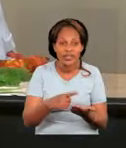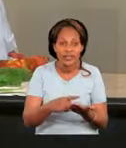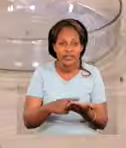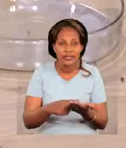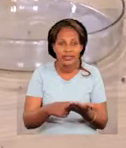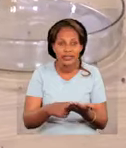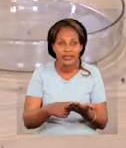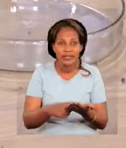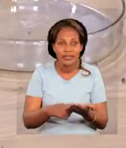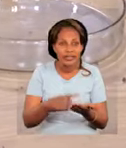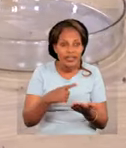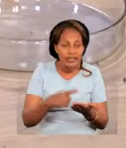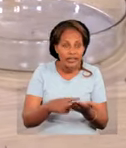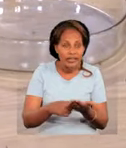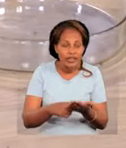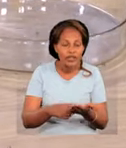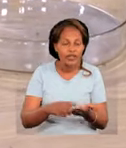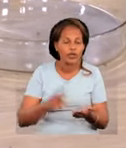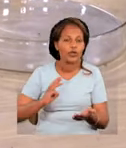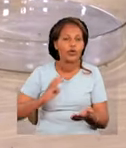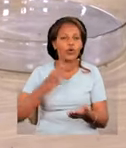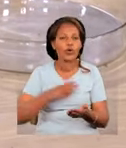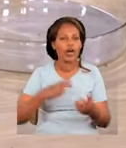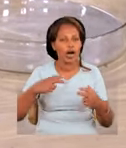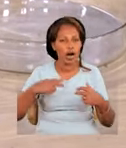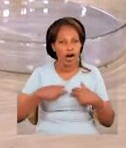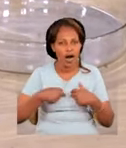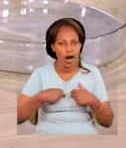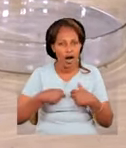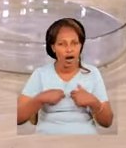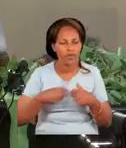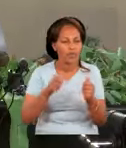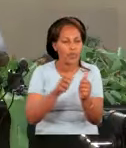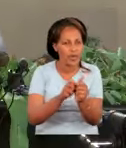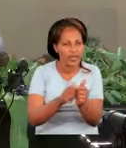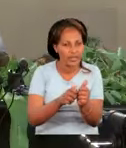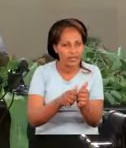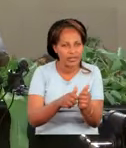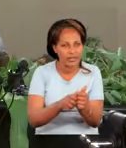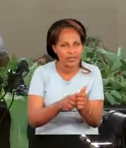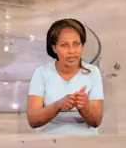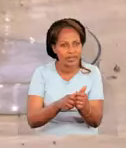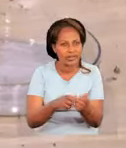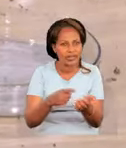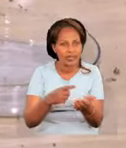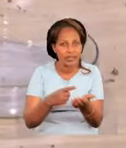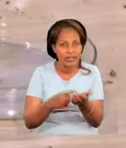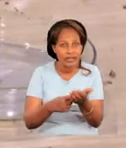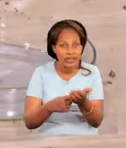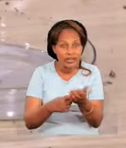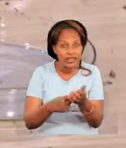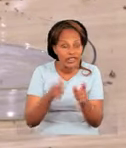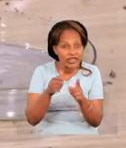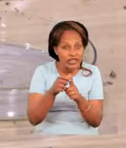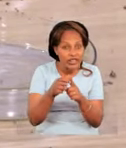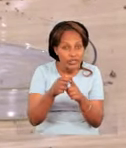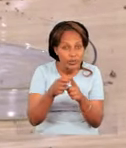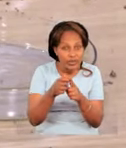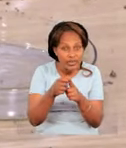here we have maize, chickpea,